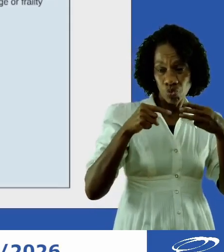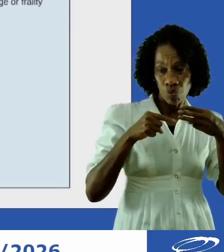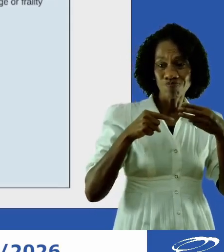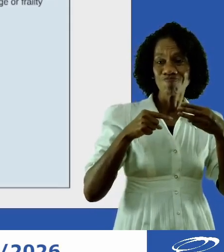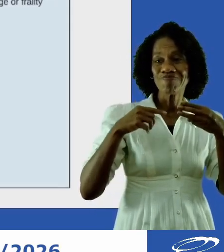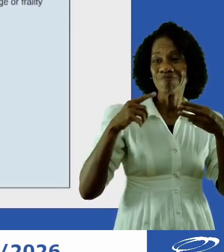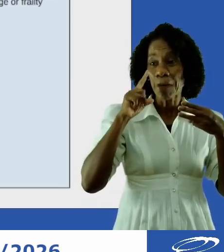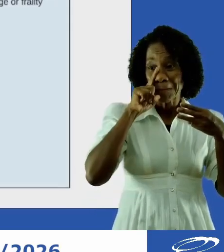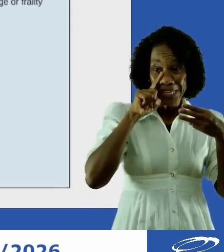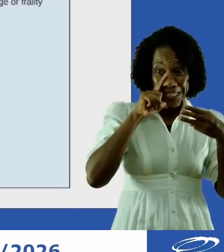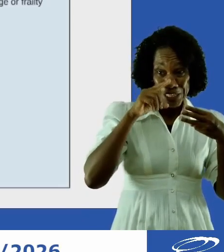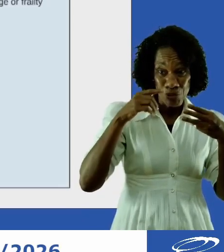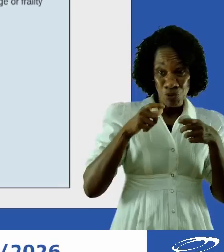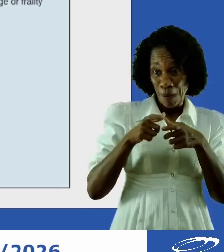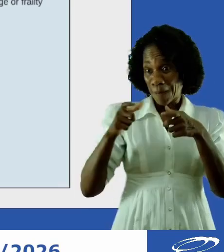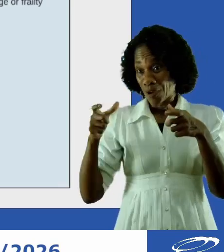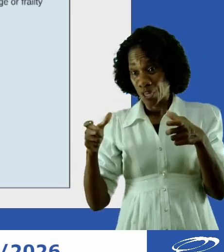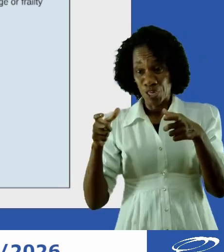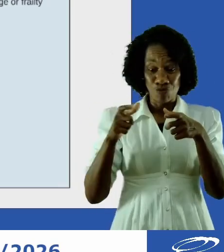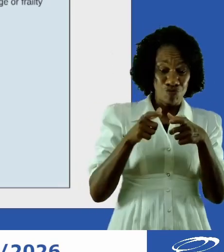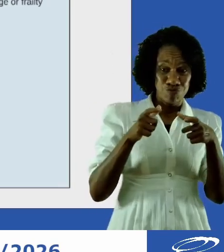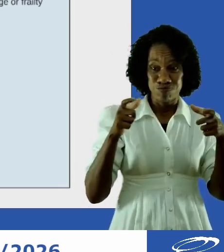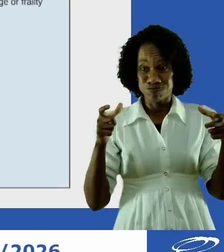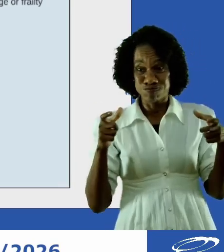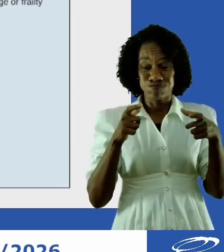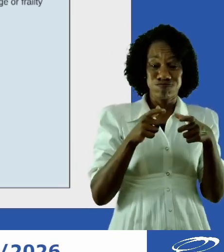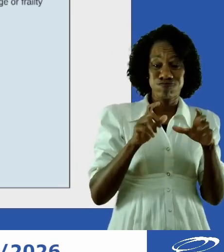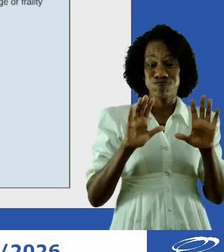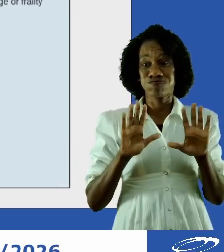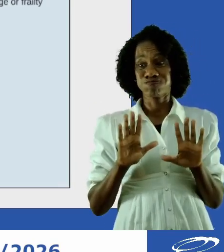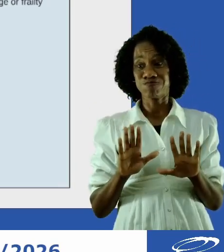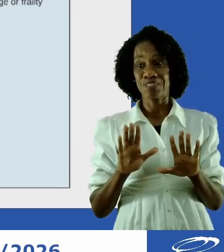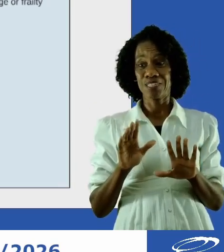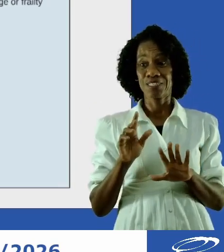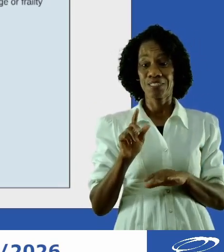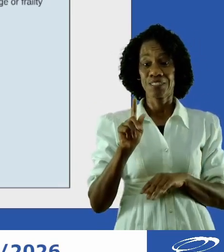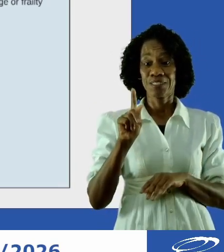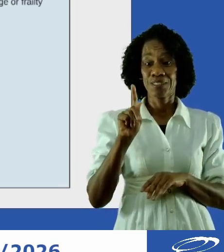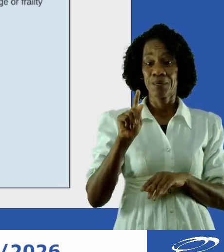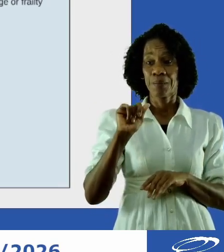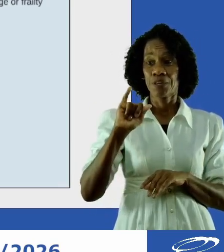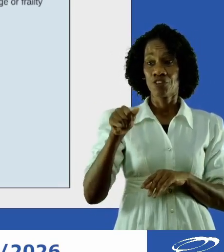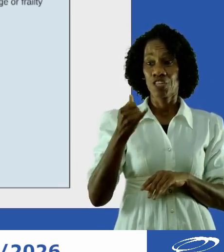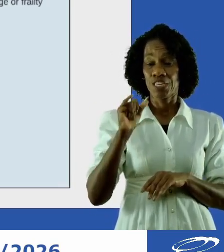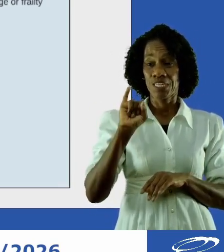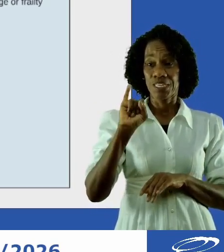following patients: for high risk, those PGI treated with DARE, despite not recommended due